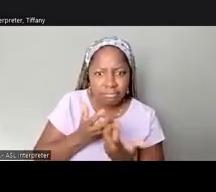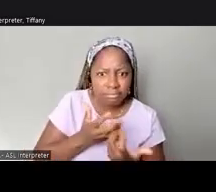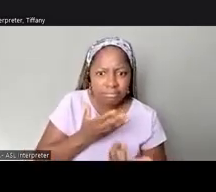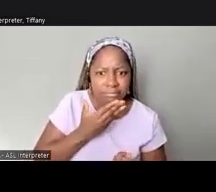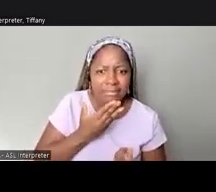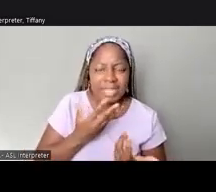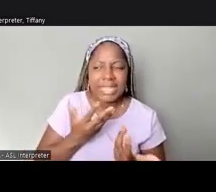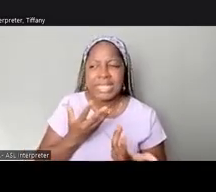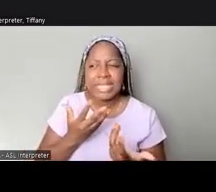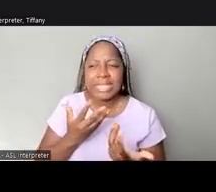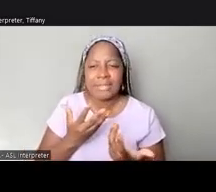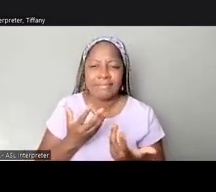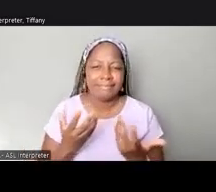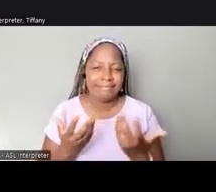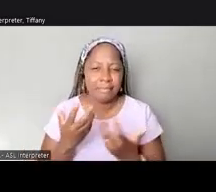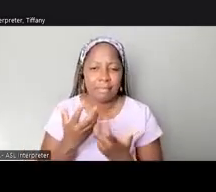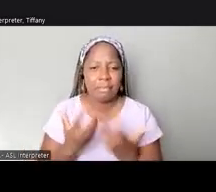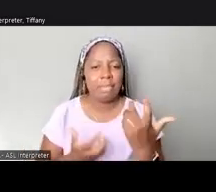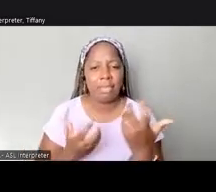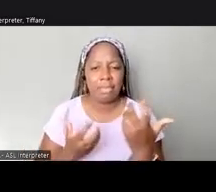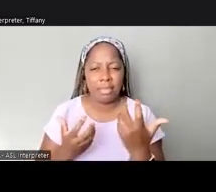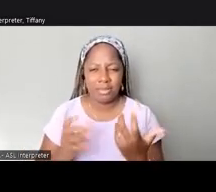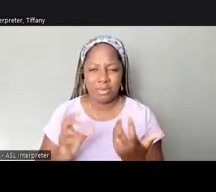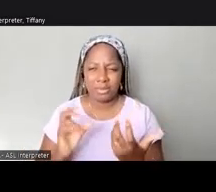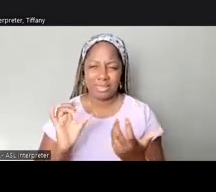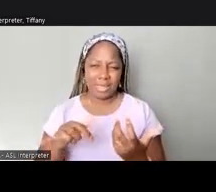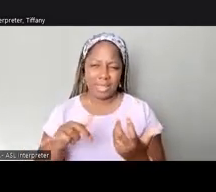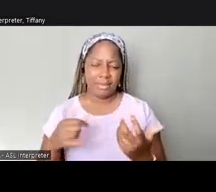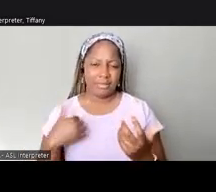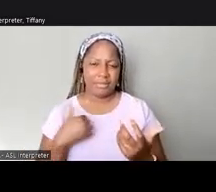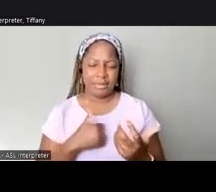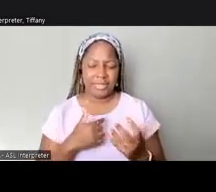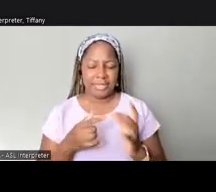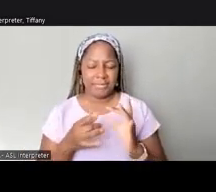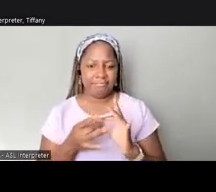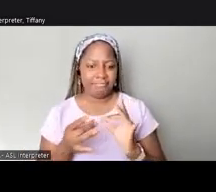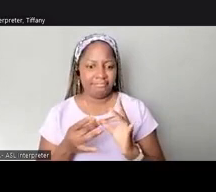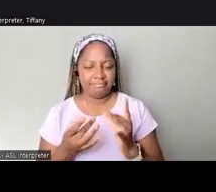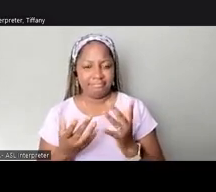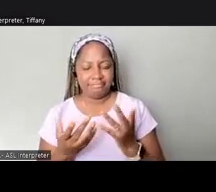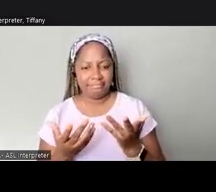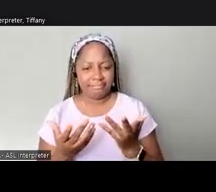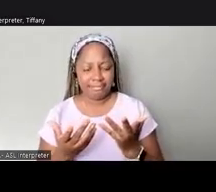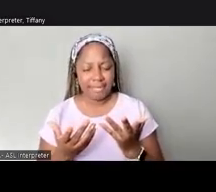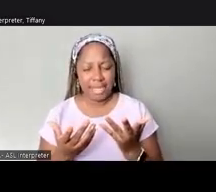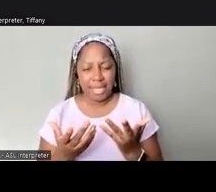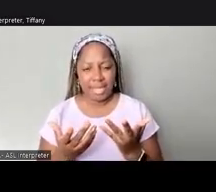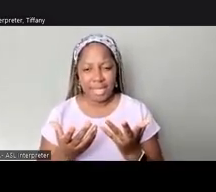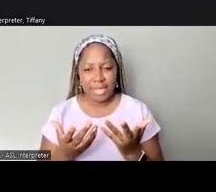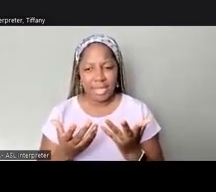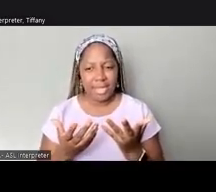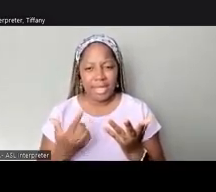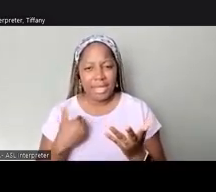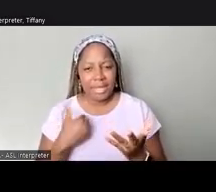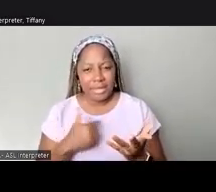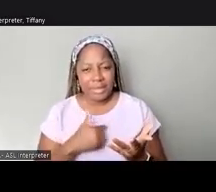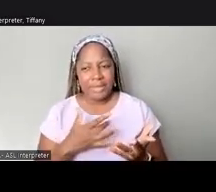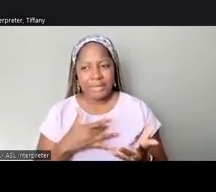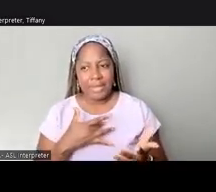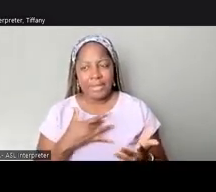who is, I want to say, damaged, right? Who has these problems, as opposed to